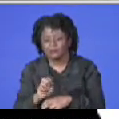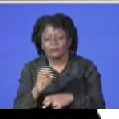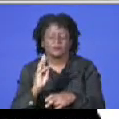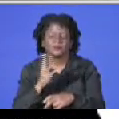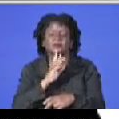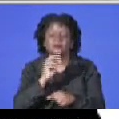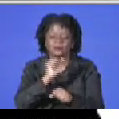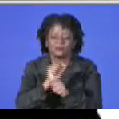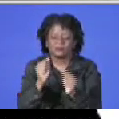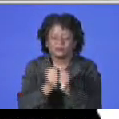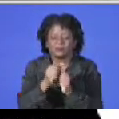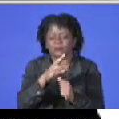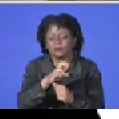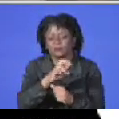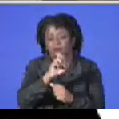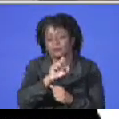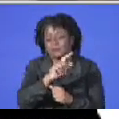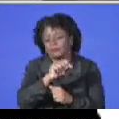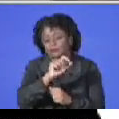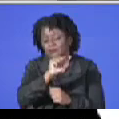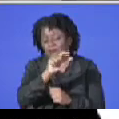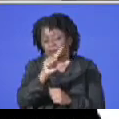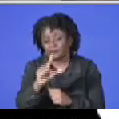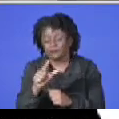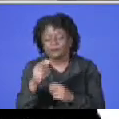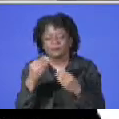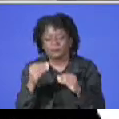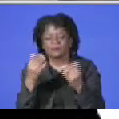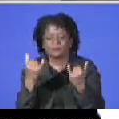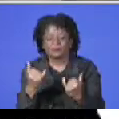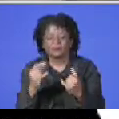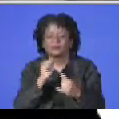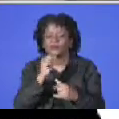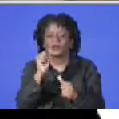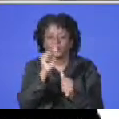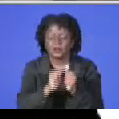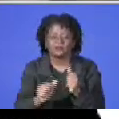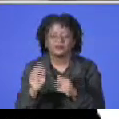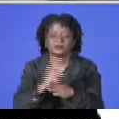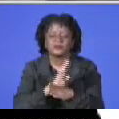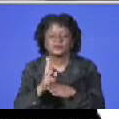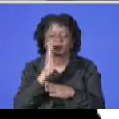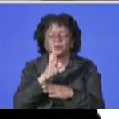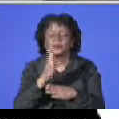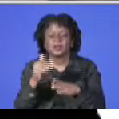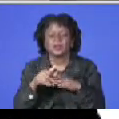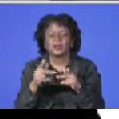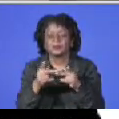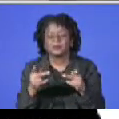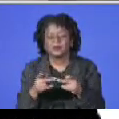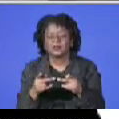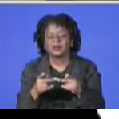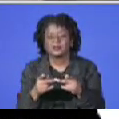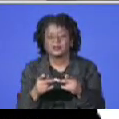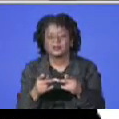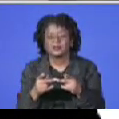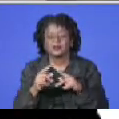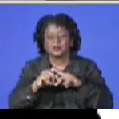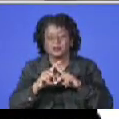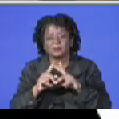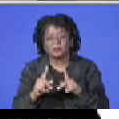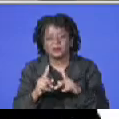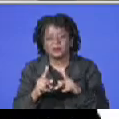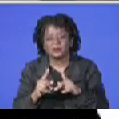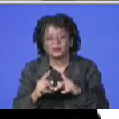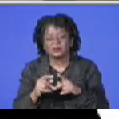other discussions as they are ongoing. Not every business is going to be in phase one, two, or three, but the